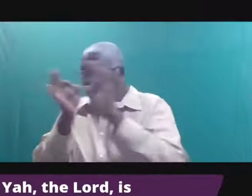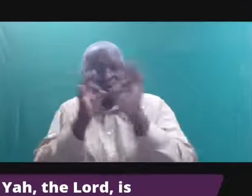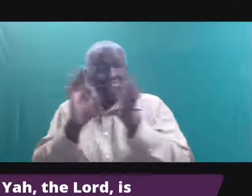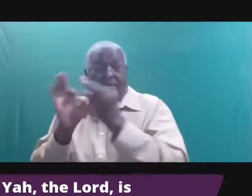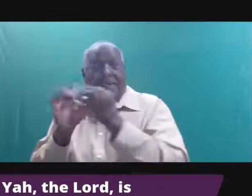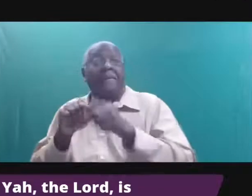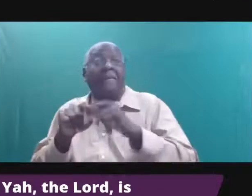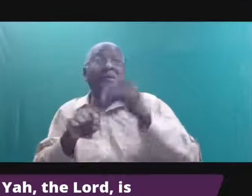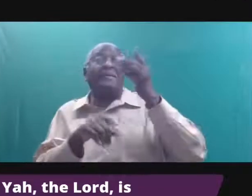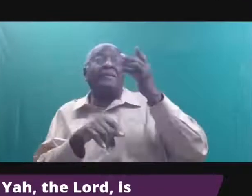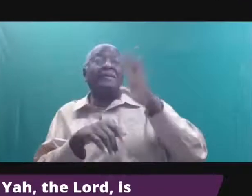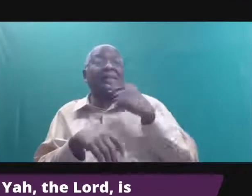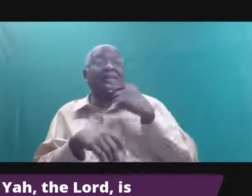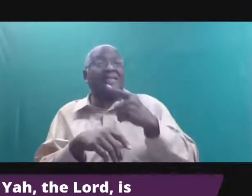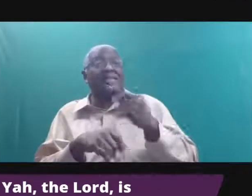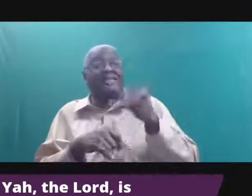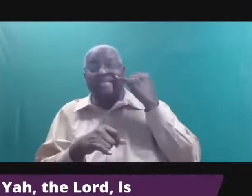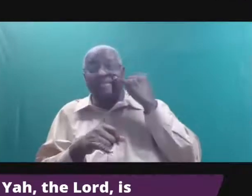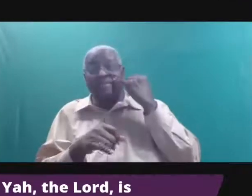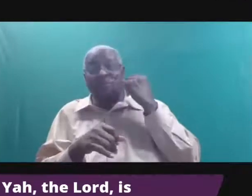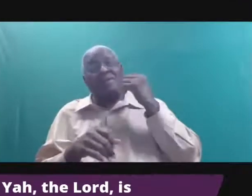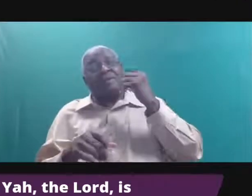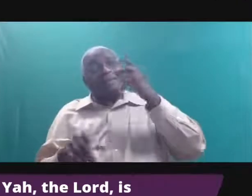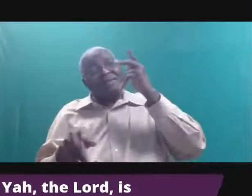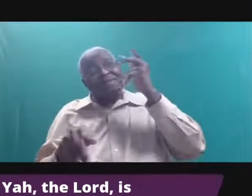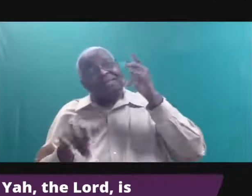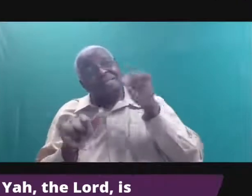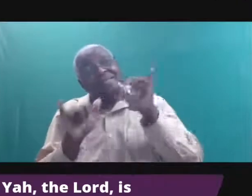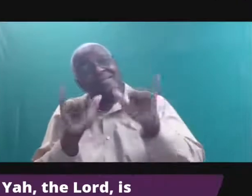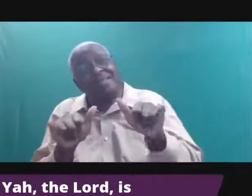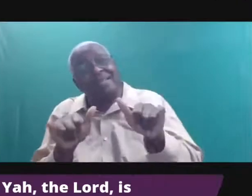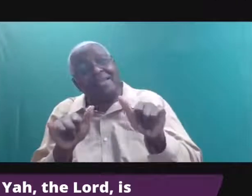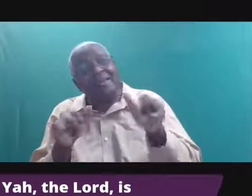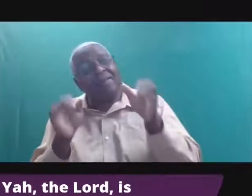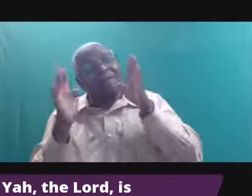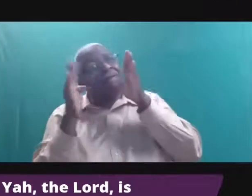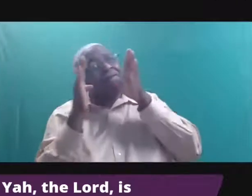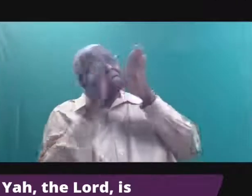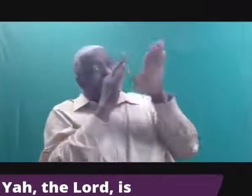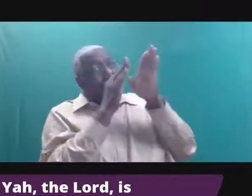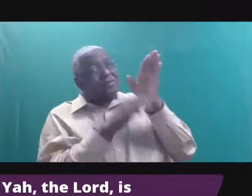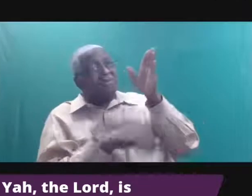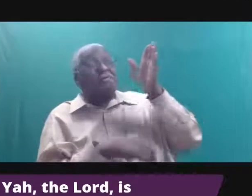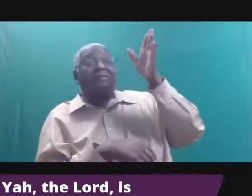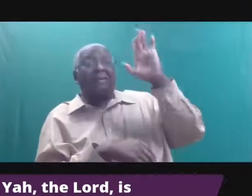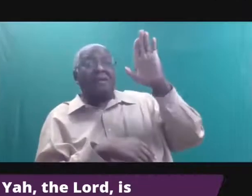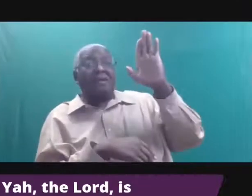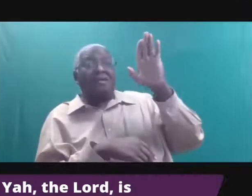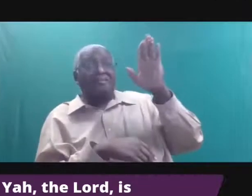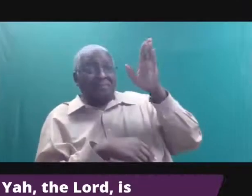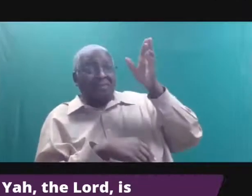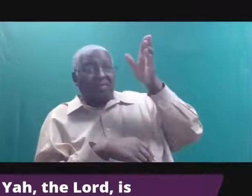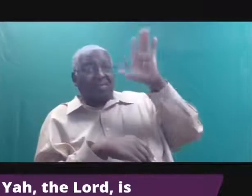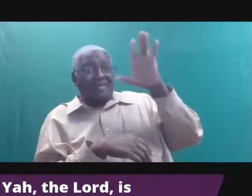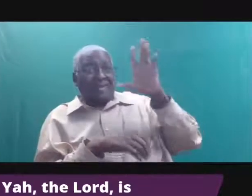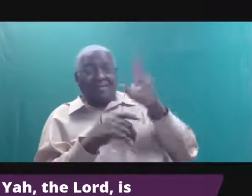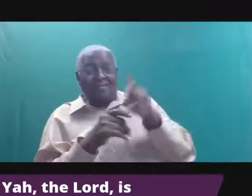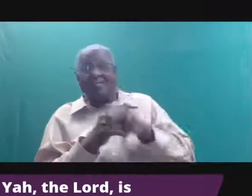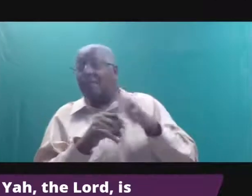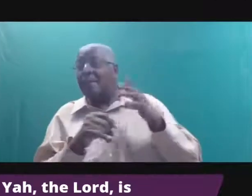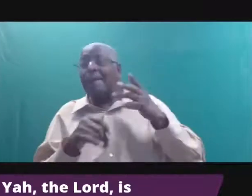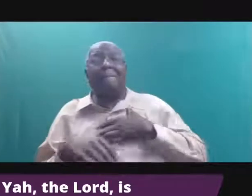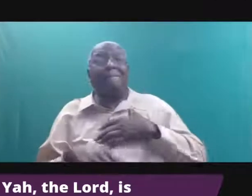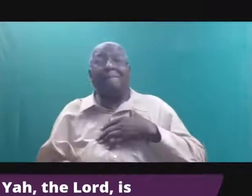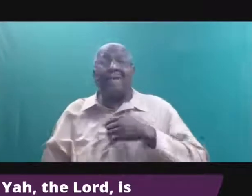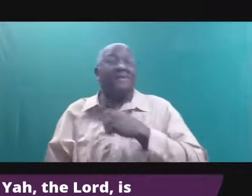But God says, if you just focus on me, let me feed you. Oh, God, my ministers will praise